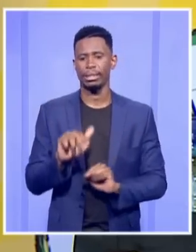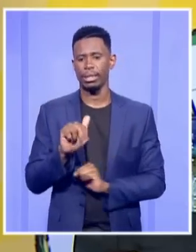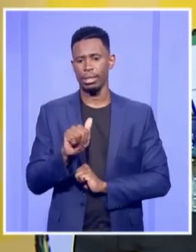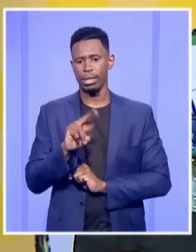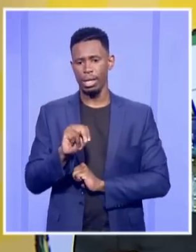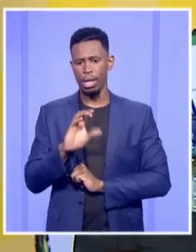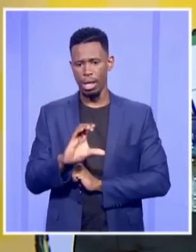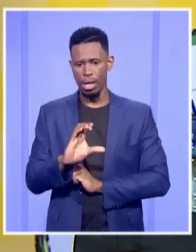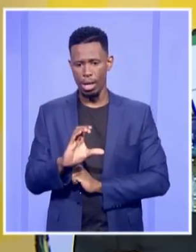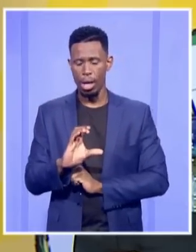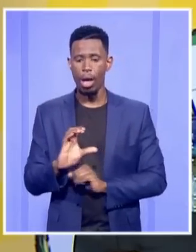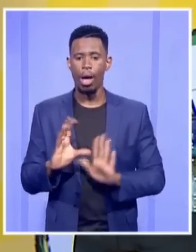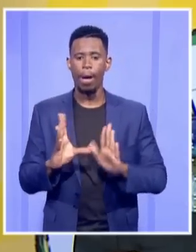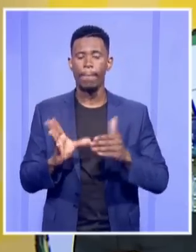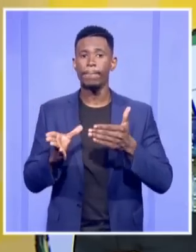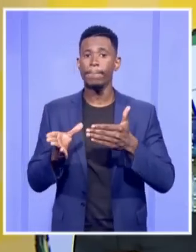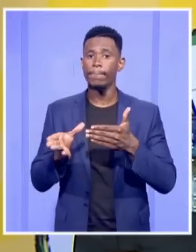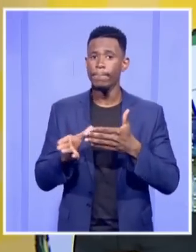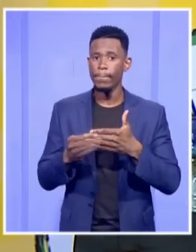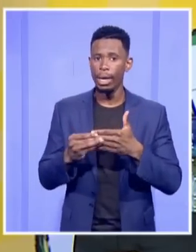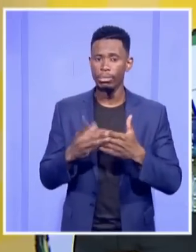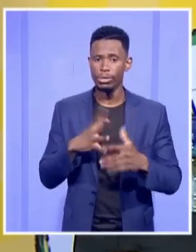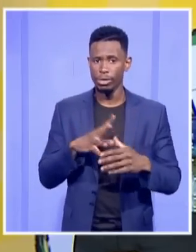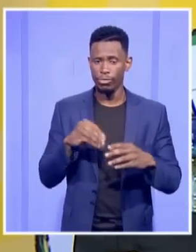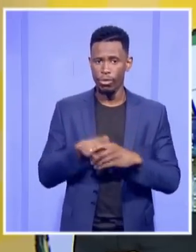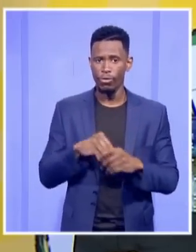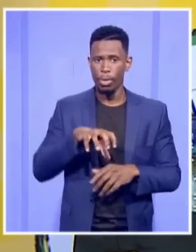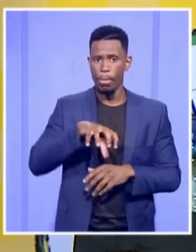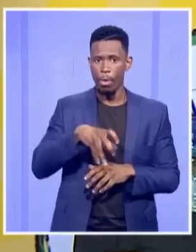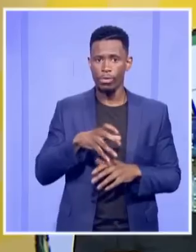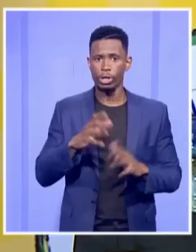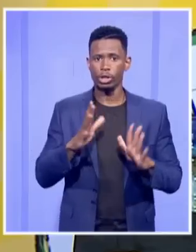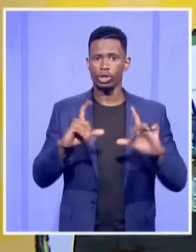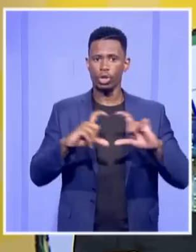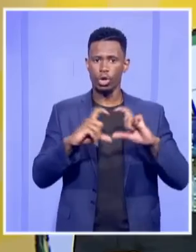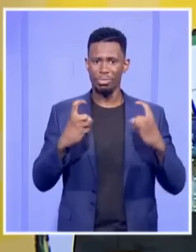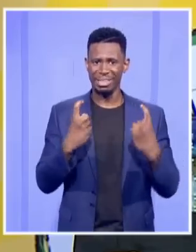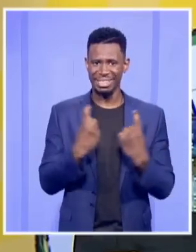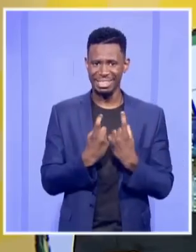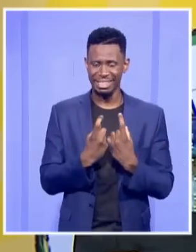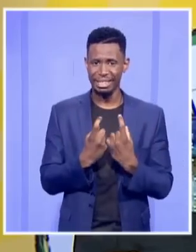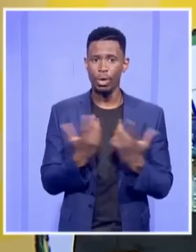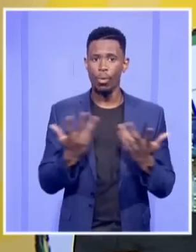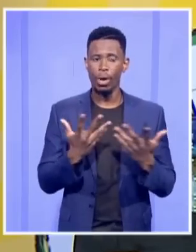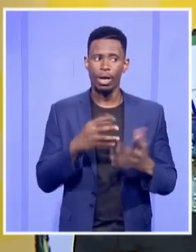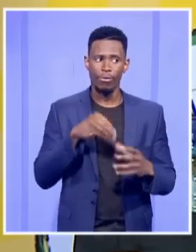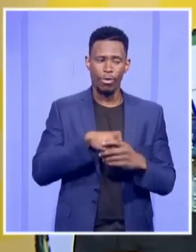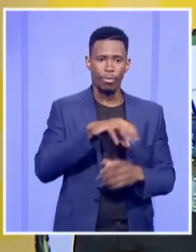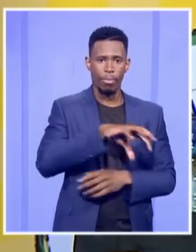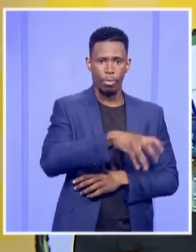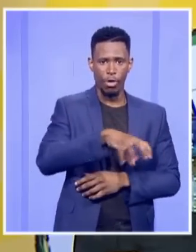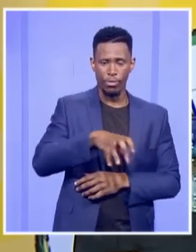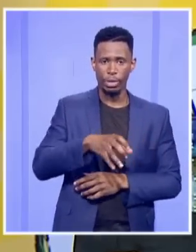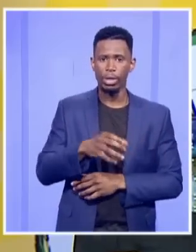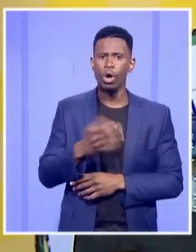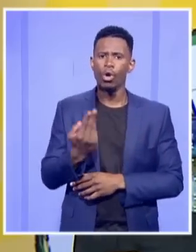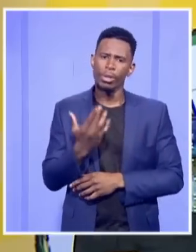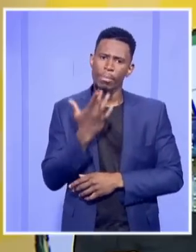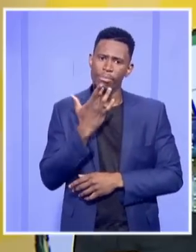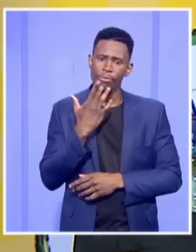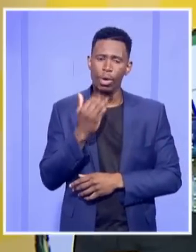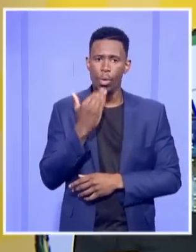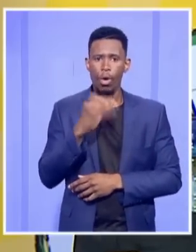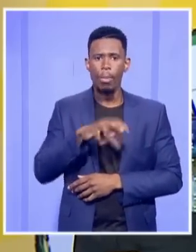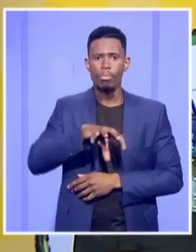members of provincial executive committees of the ANC in provinces, preferably provincial secretaries